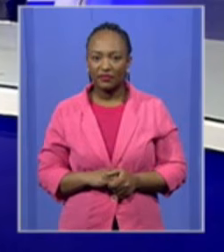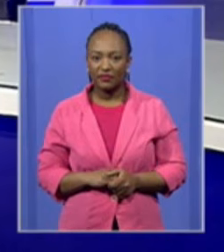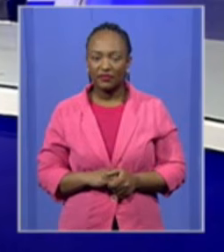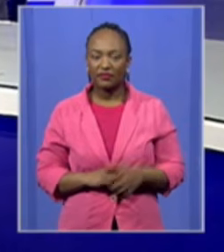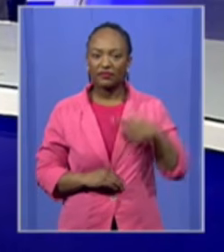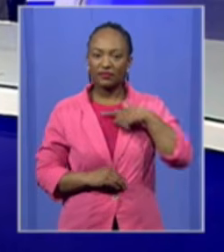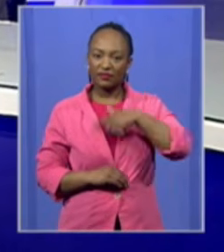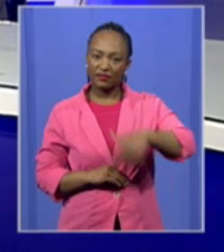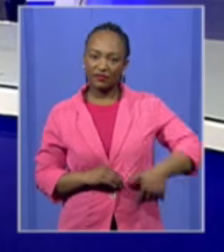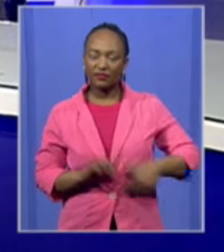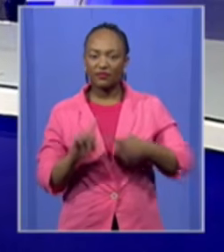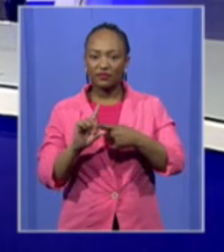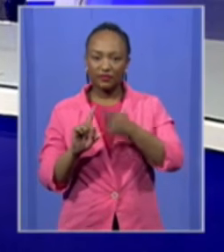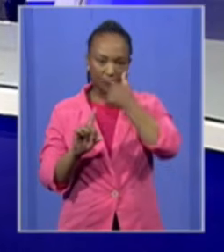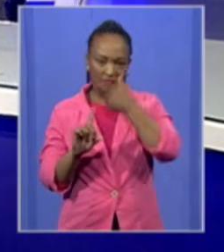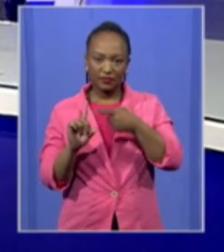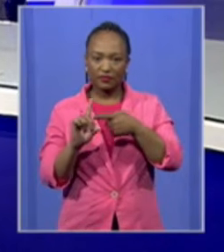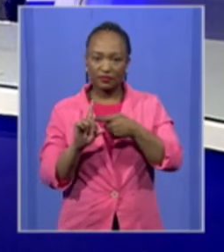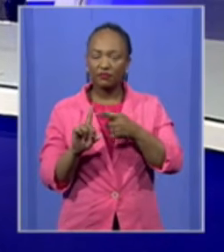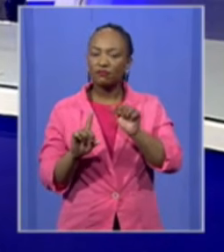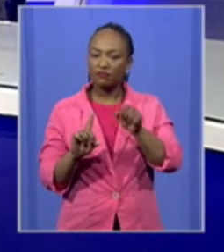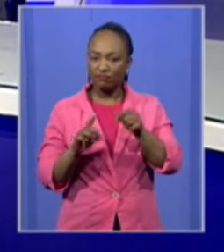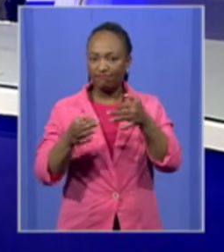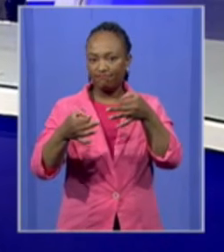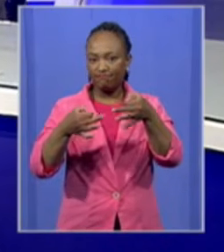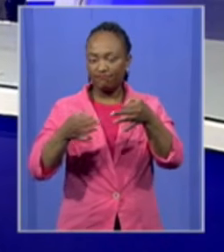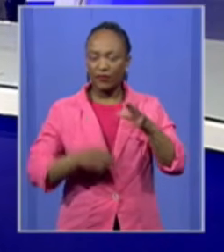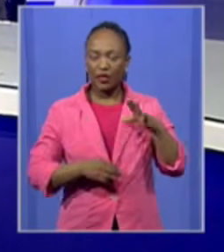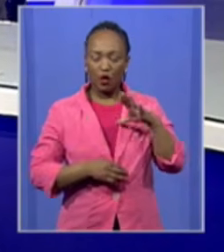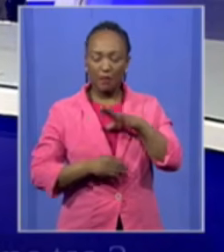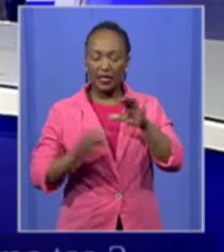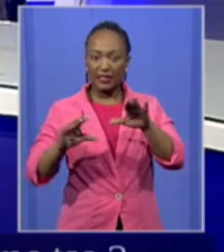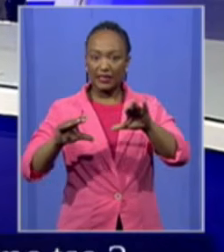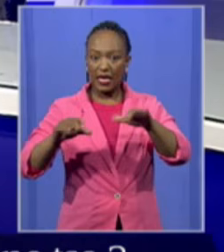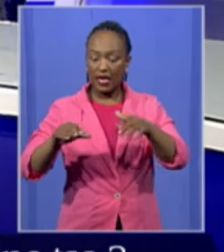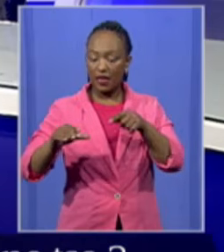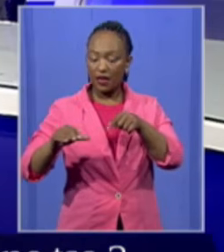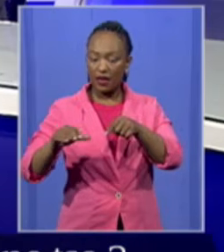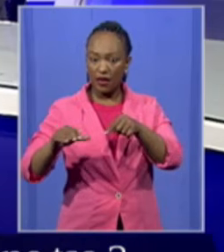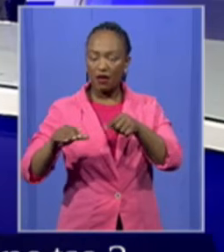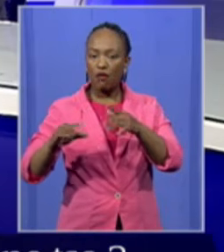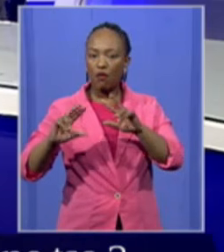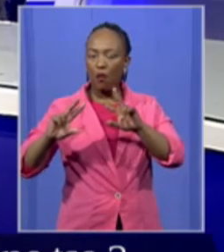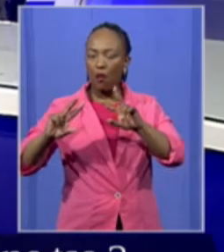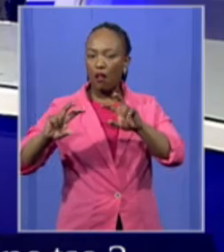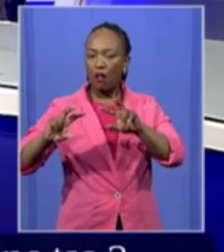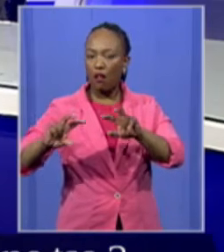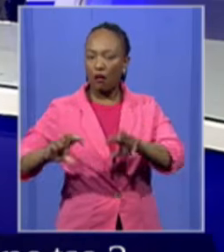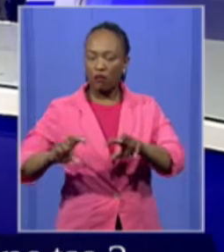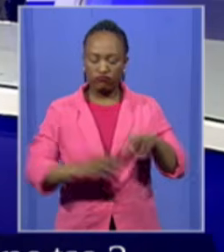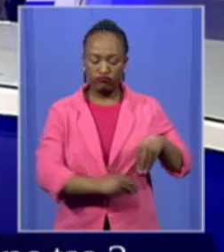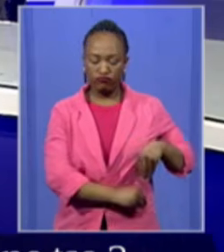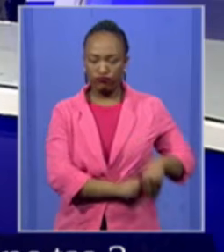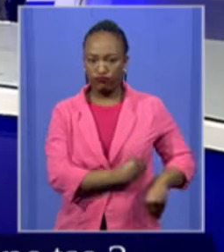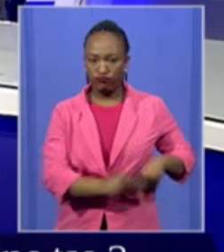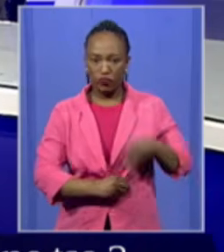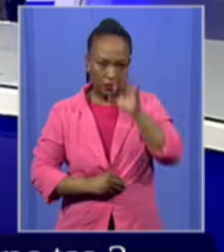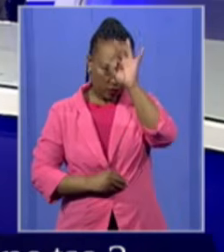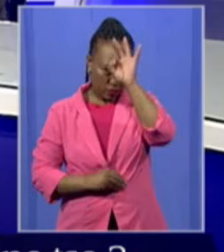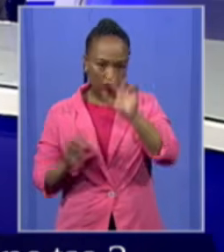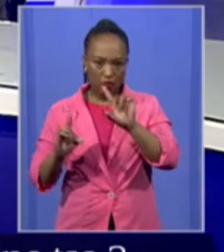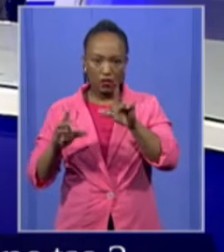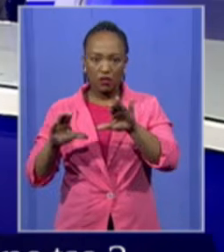Presidente Cyril Ramaphosa o tobokeditse hore komishene ya dipatlisiso e tlang ho fuputsa bobodu lefapheng la sepolesa e